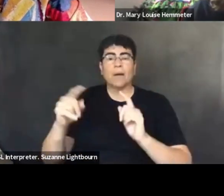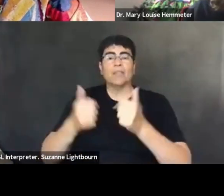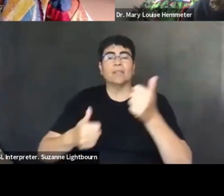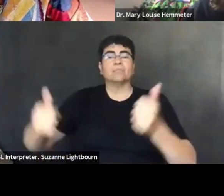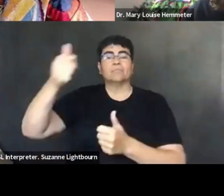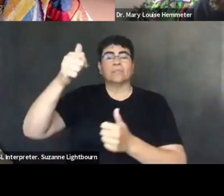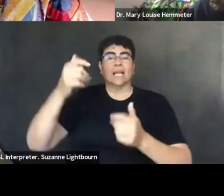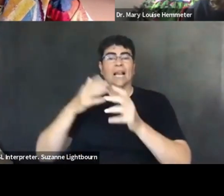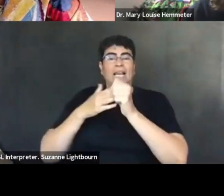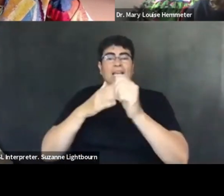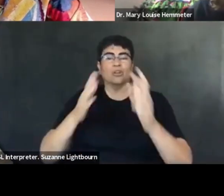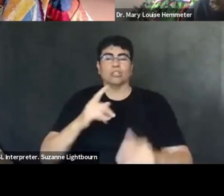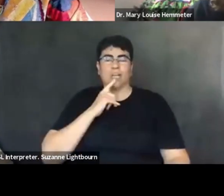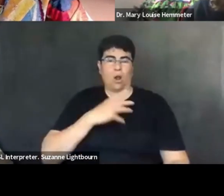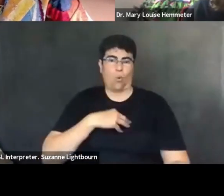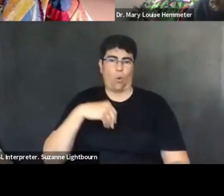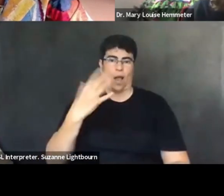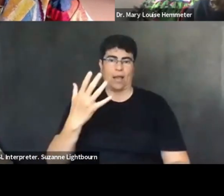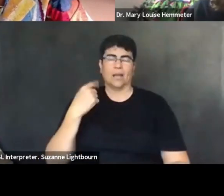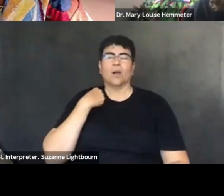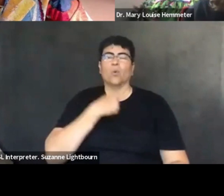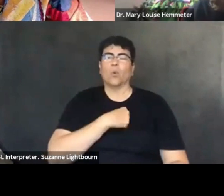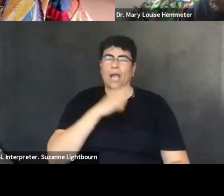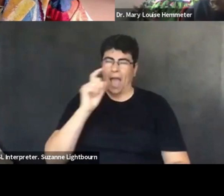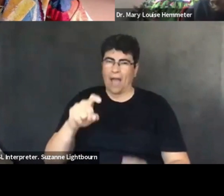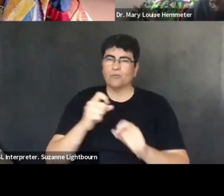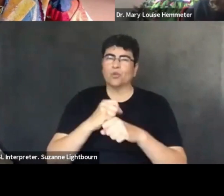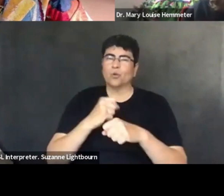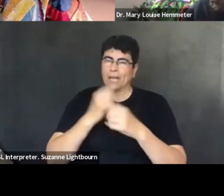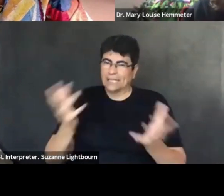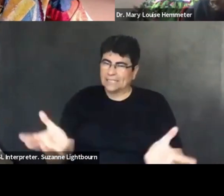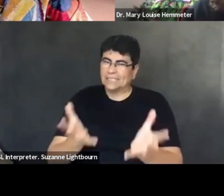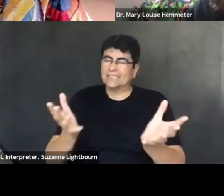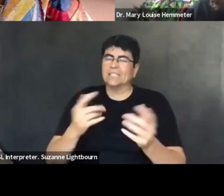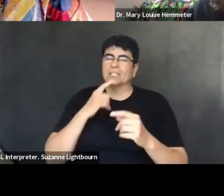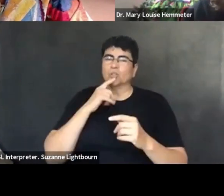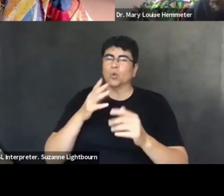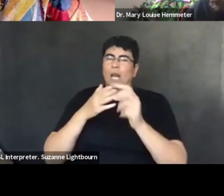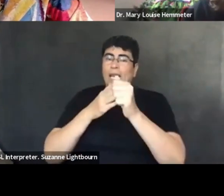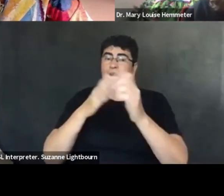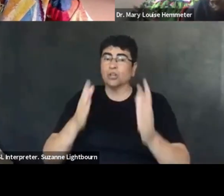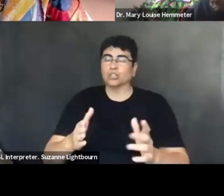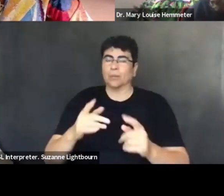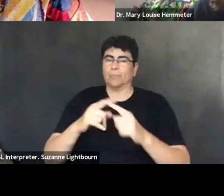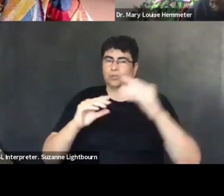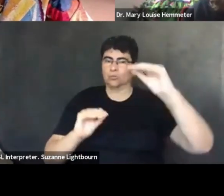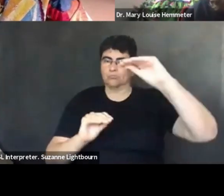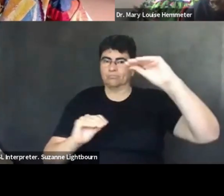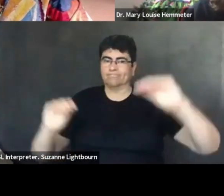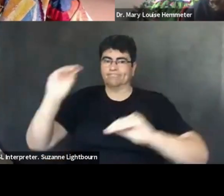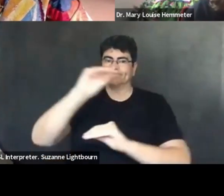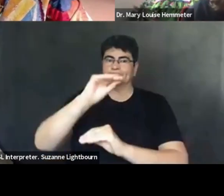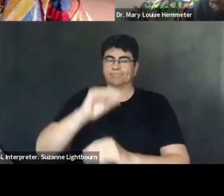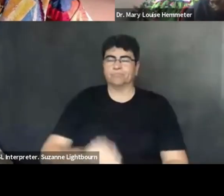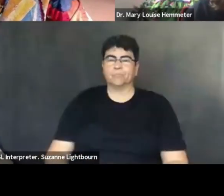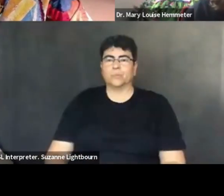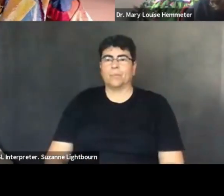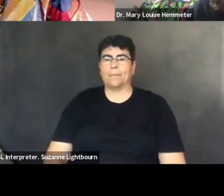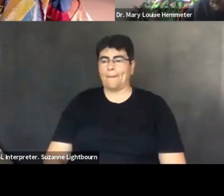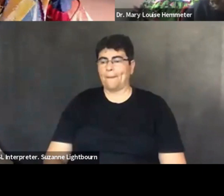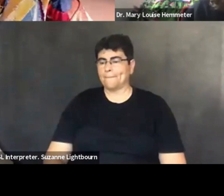white. So we have to provide incentives to diversify the leadership from the very top.